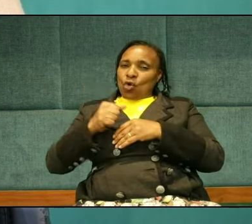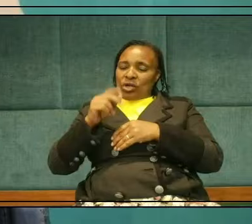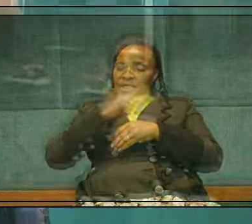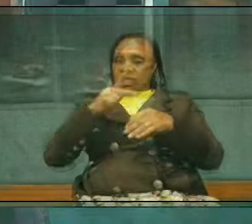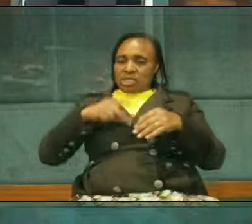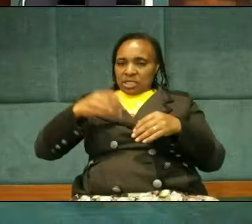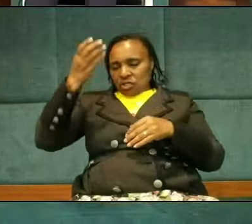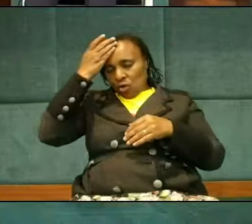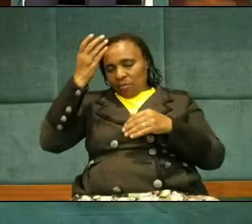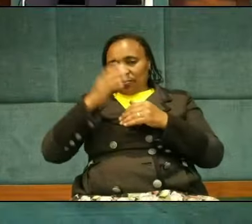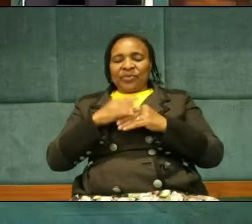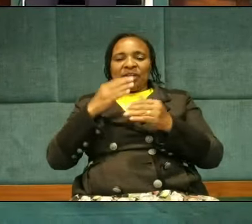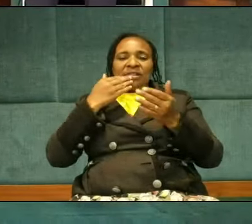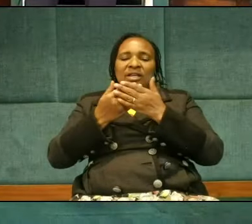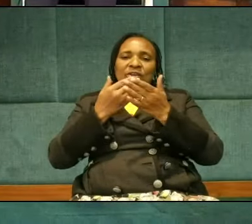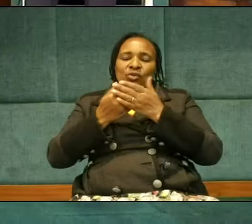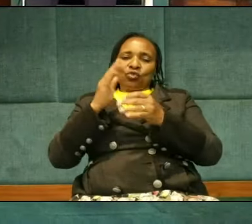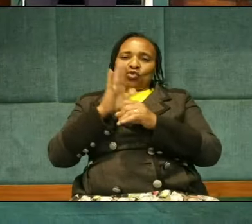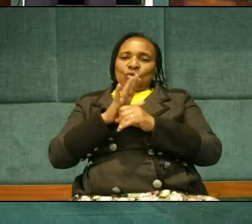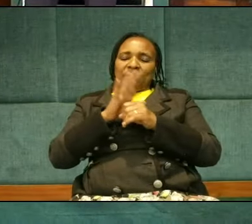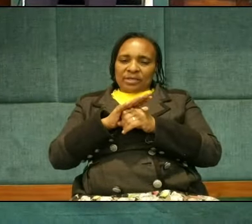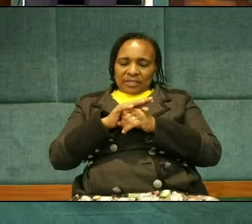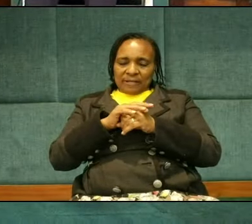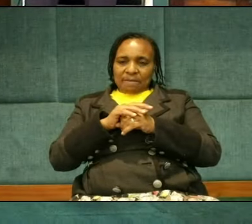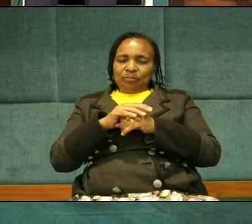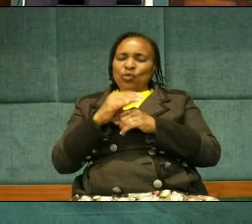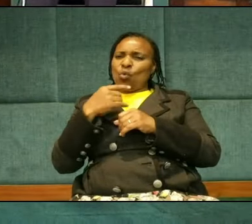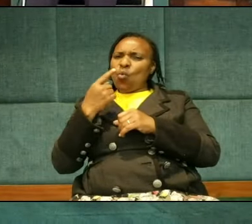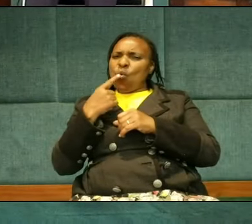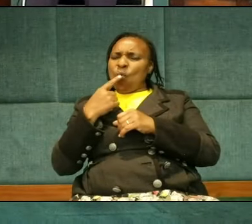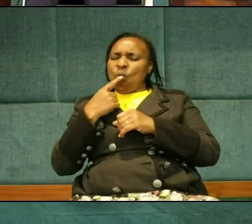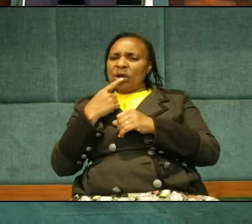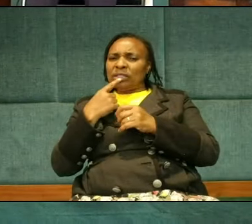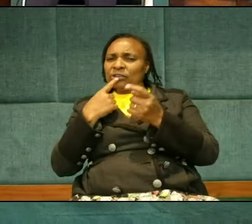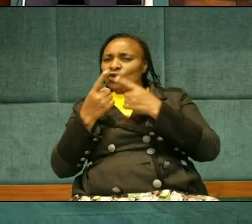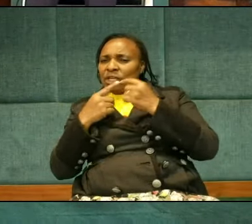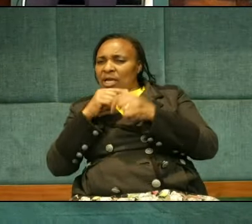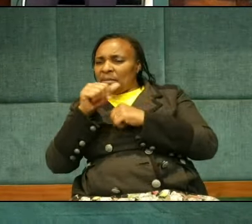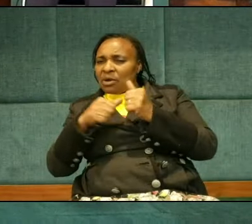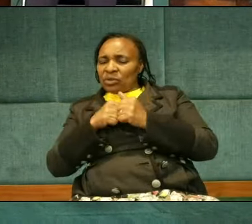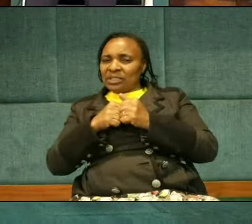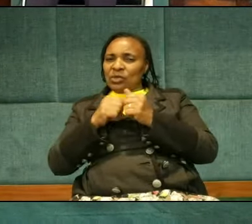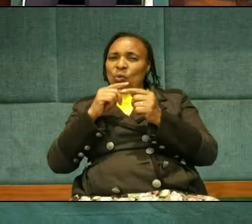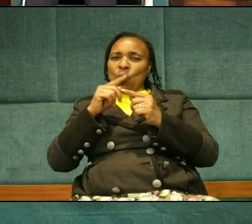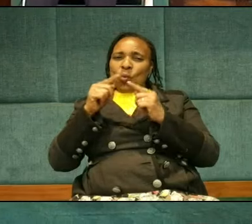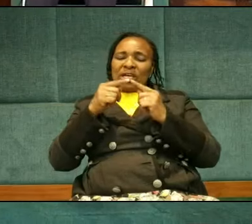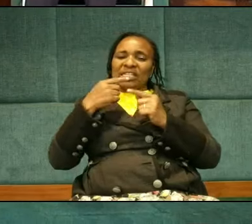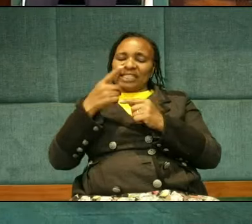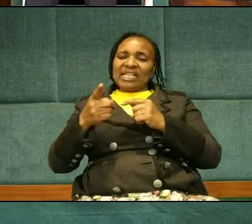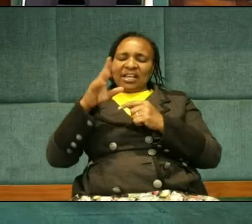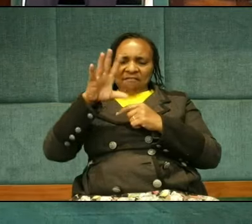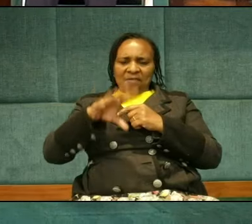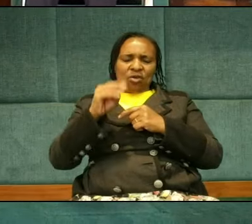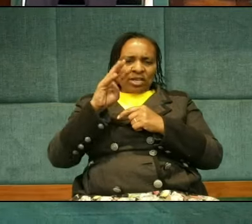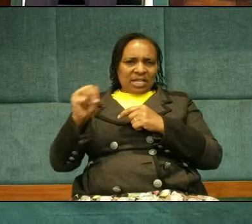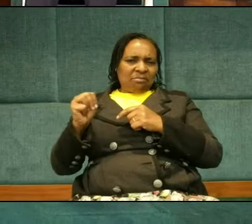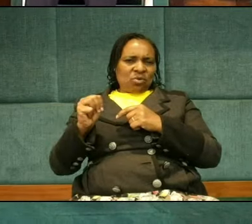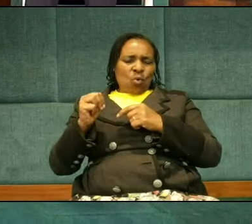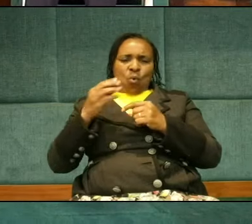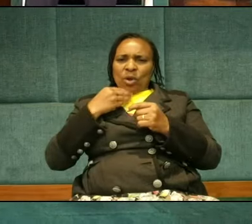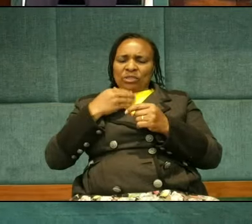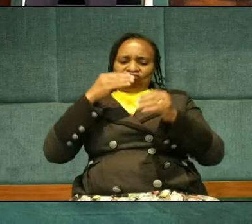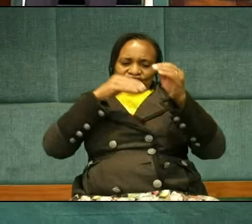in his old kingdom. Thank you so much. Now, who are we talking about when he said he found them? We really want to